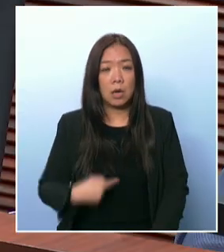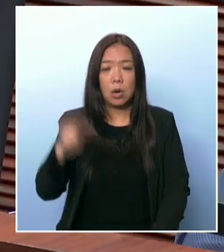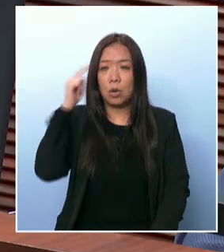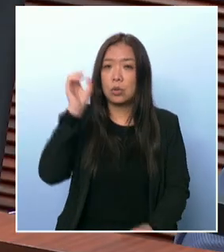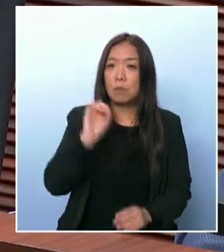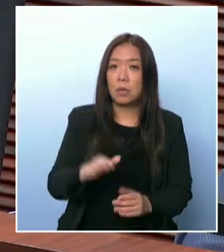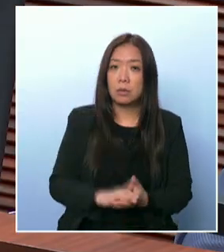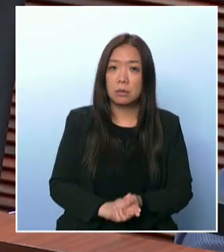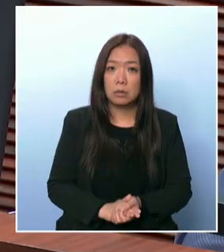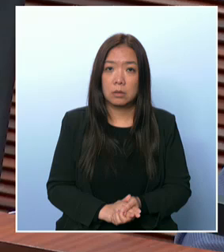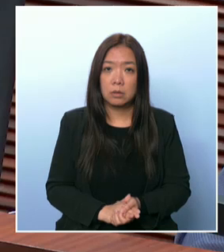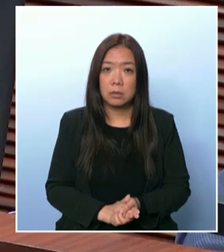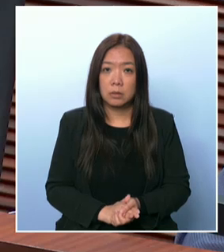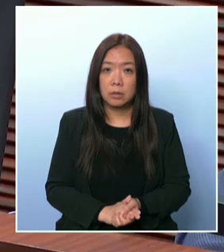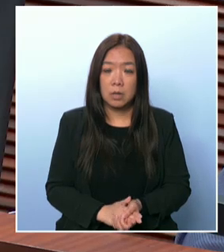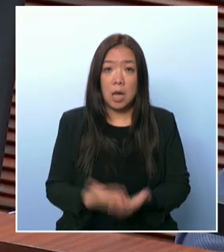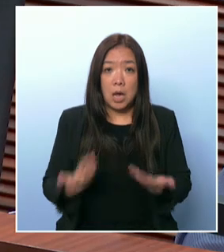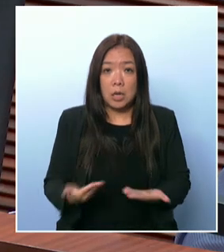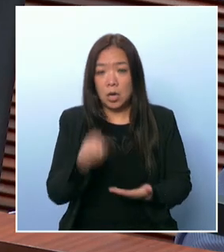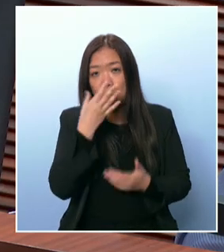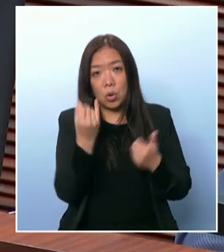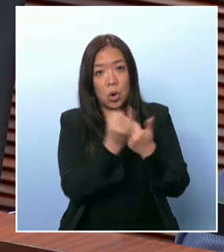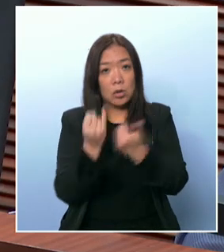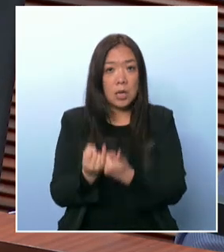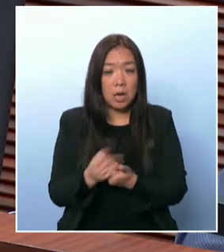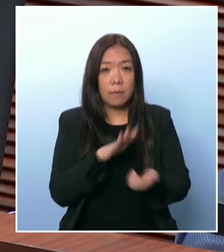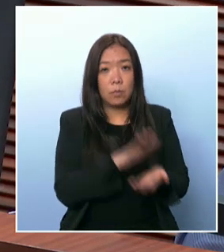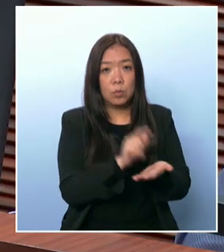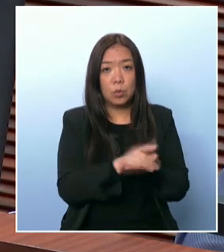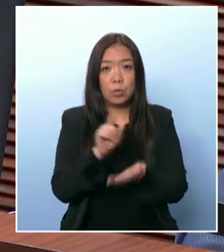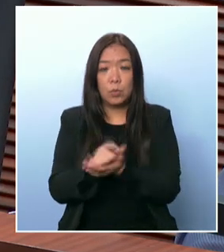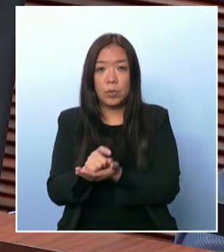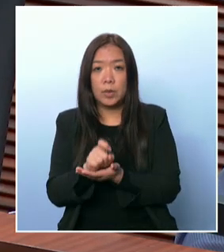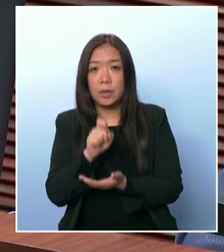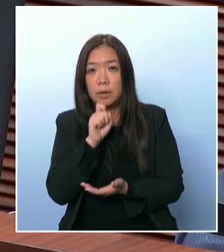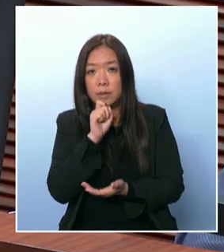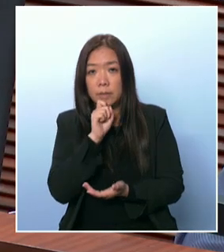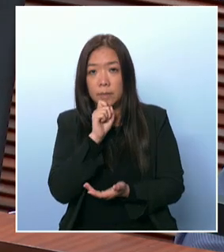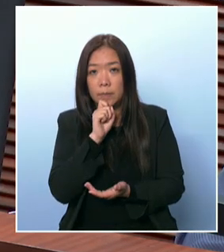being briefed on the program. Fine. So my question is,